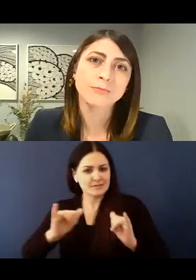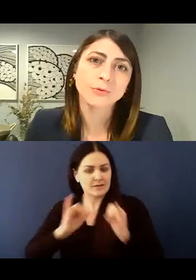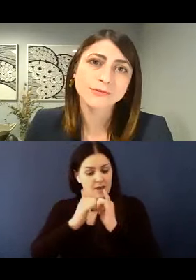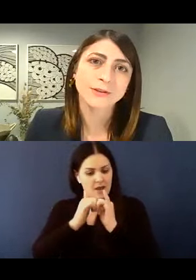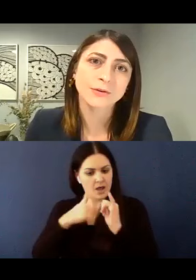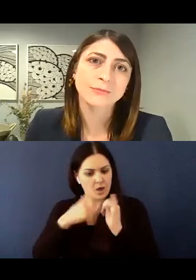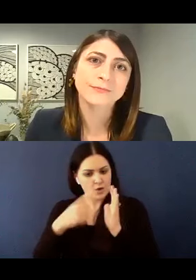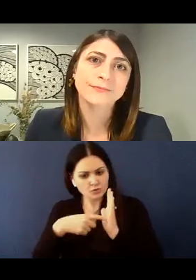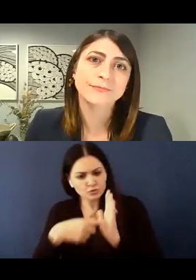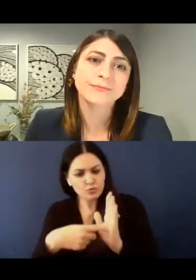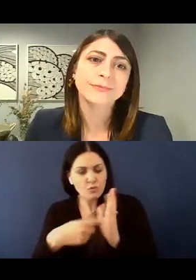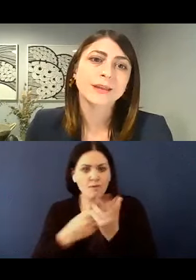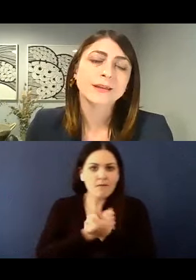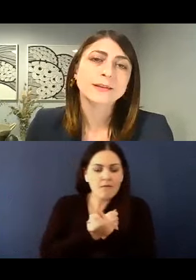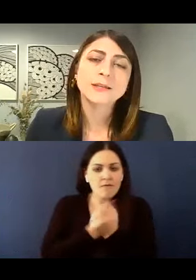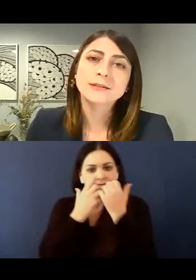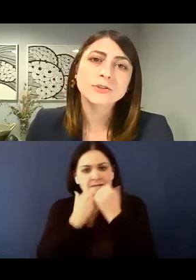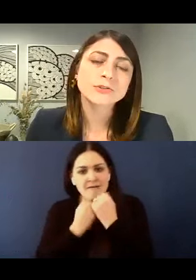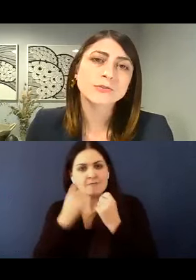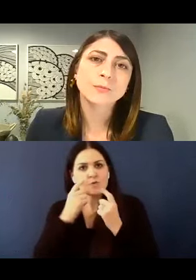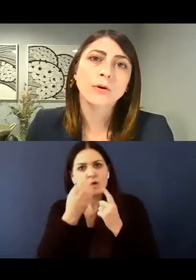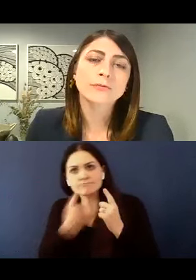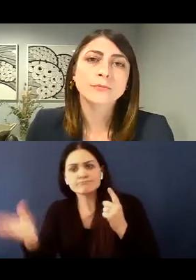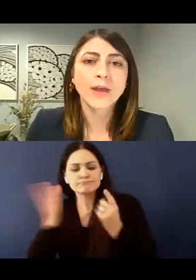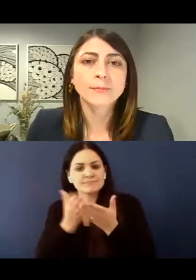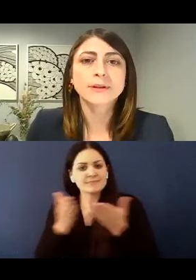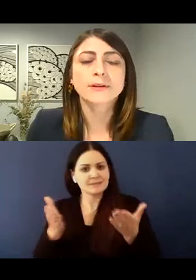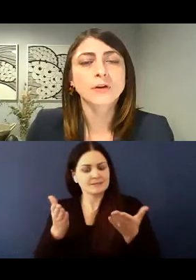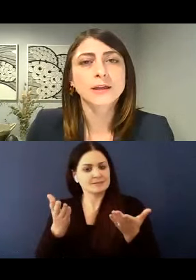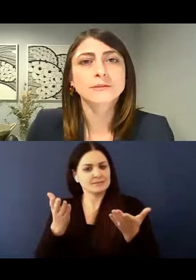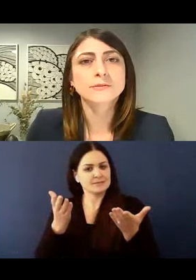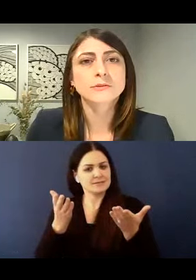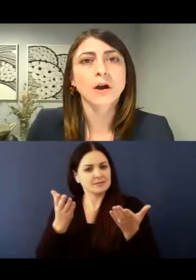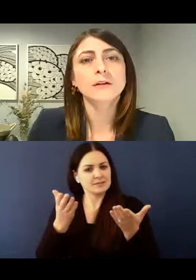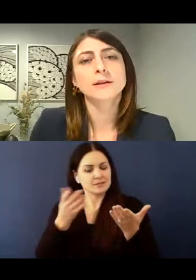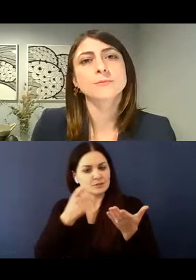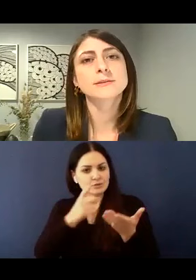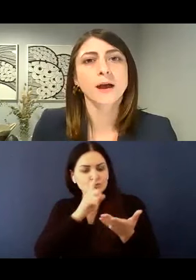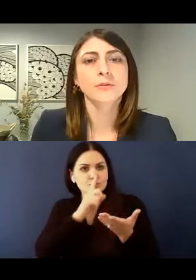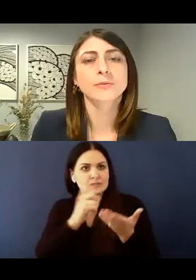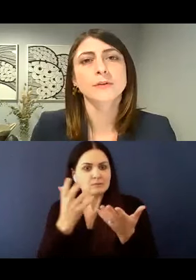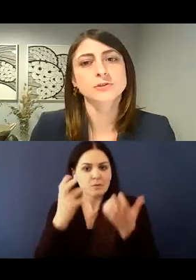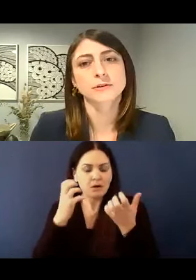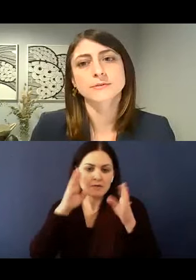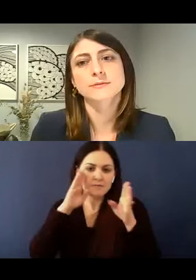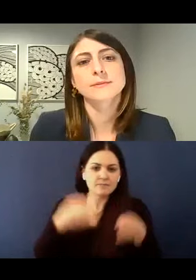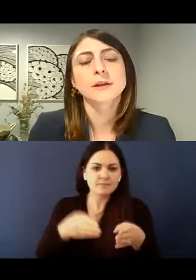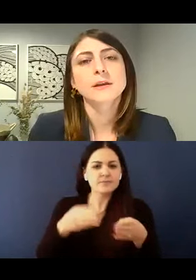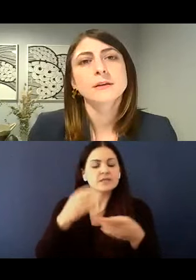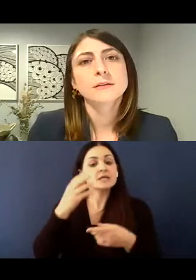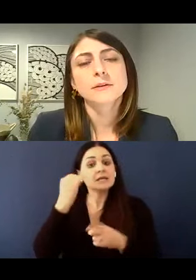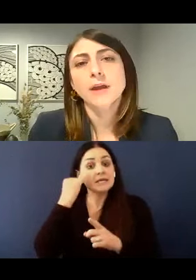that matter most to you? Seek additional support from family, friends, colleagues, or mental health